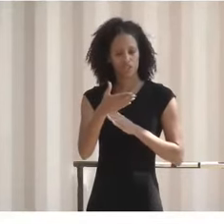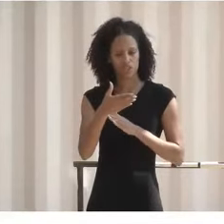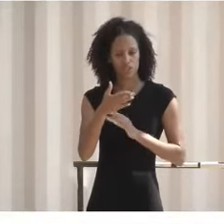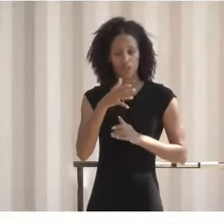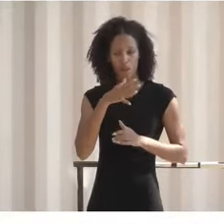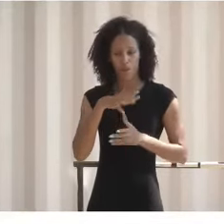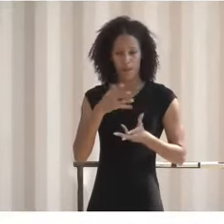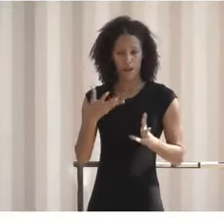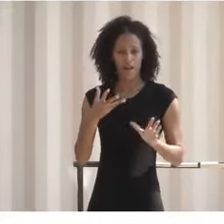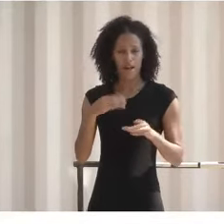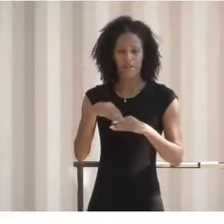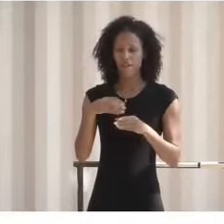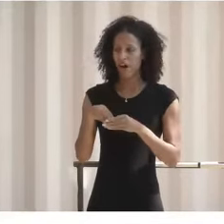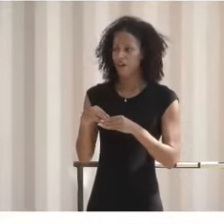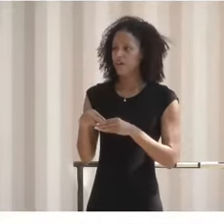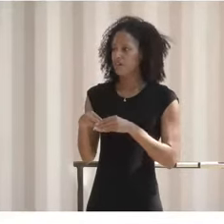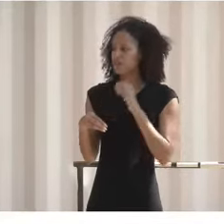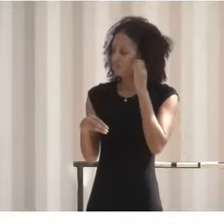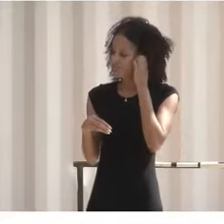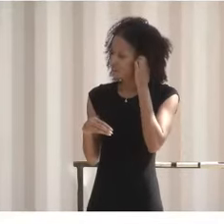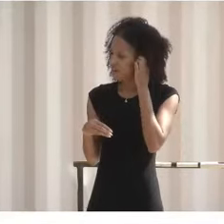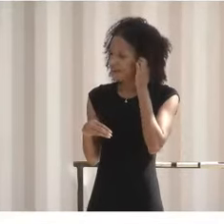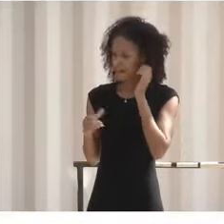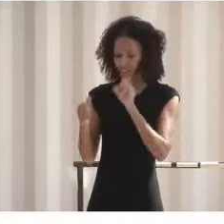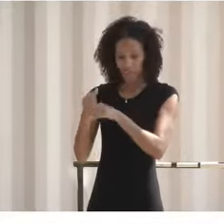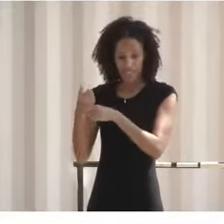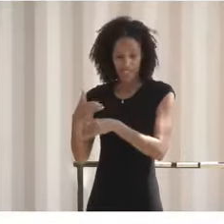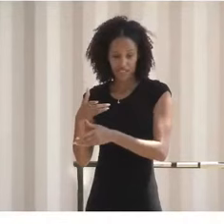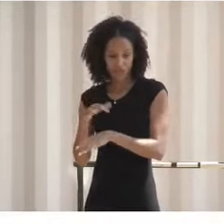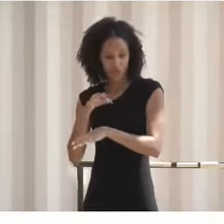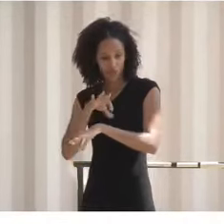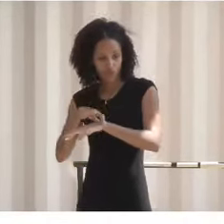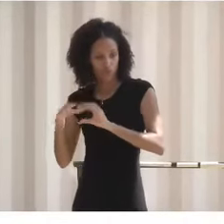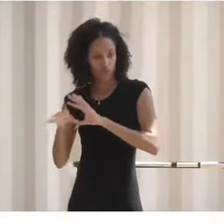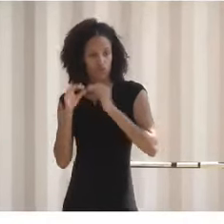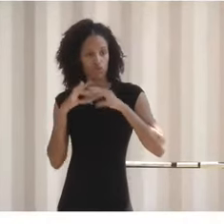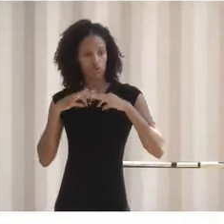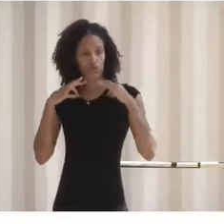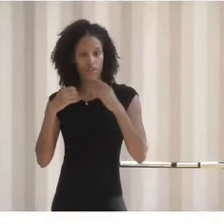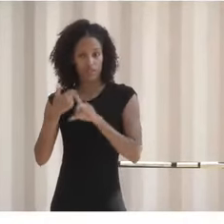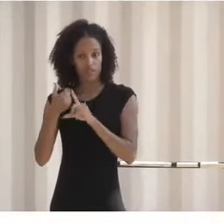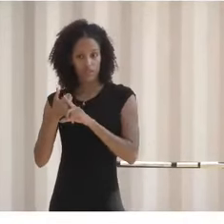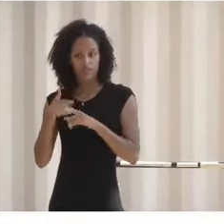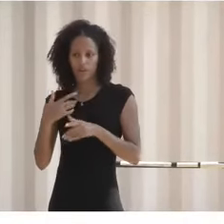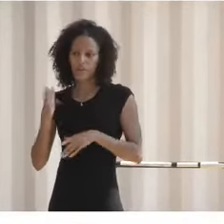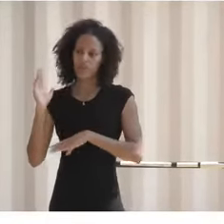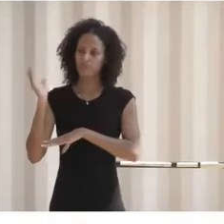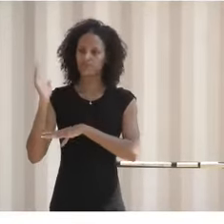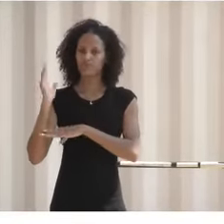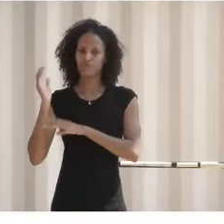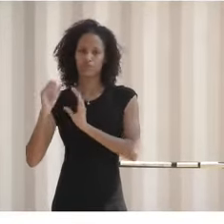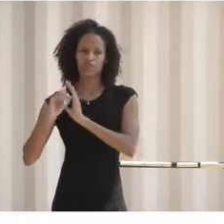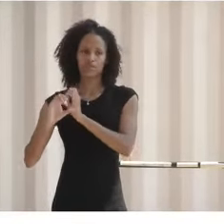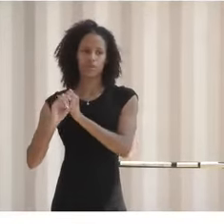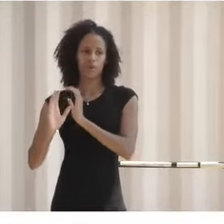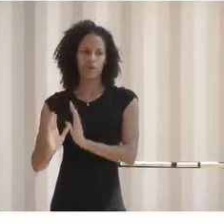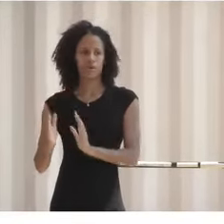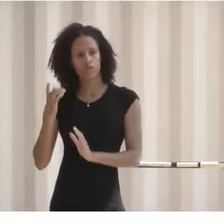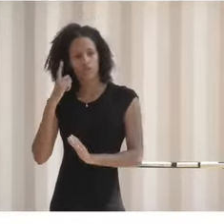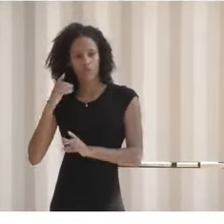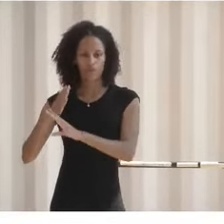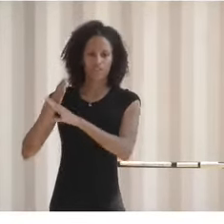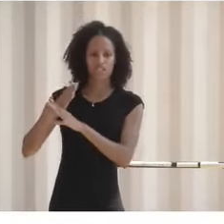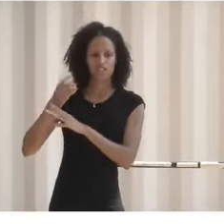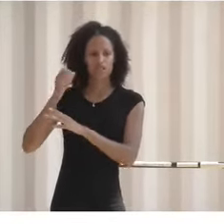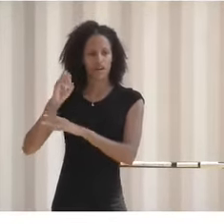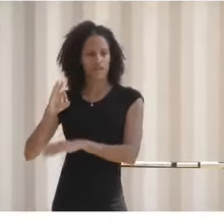are involved in lionfish jewelry have become spokespersons in many ways for the protection of